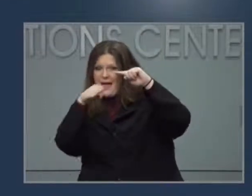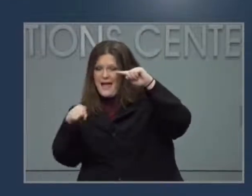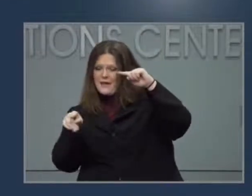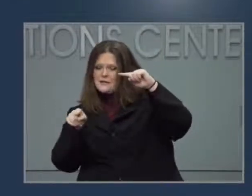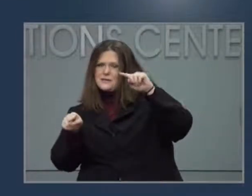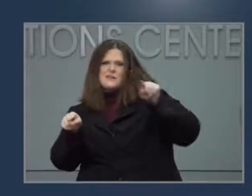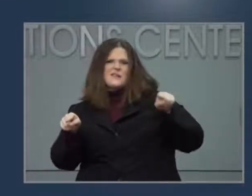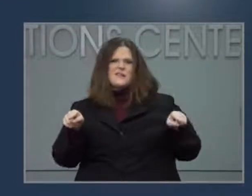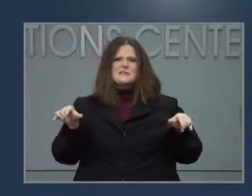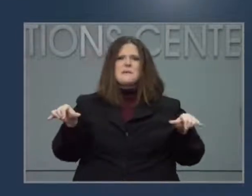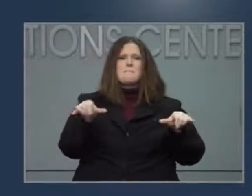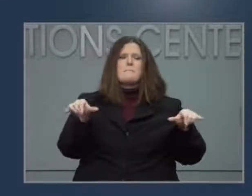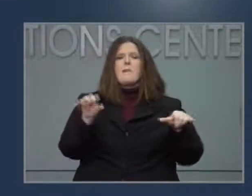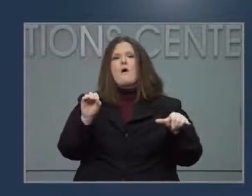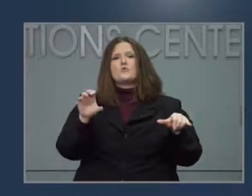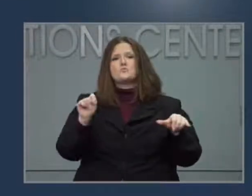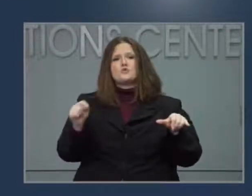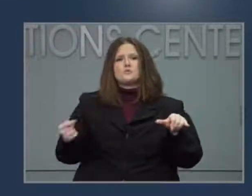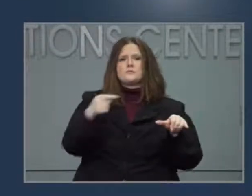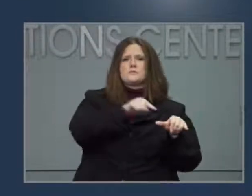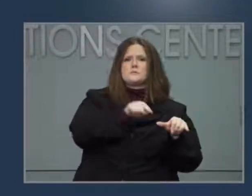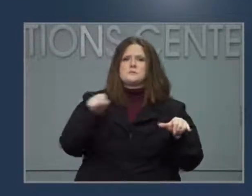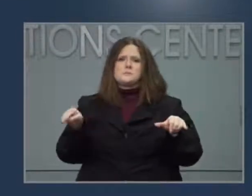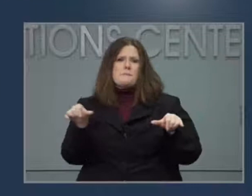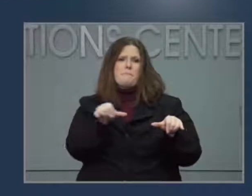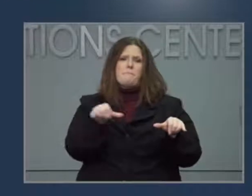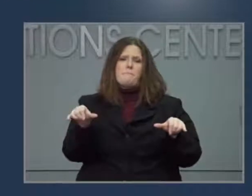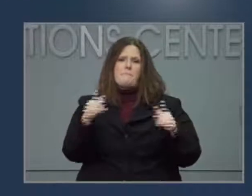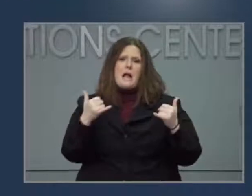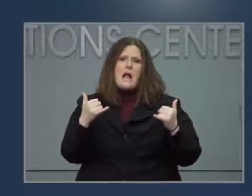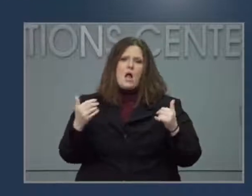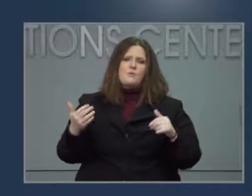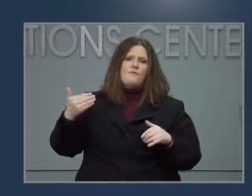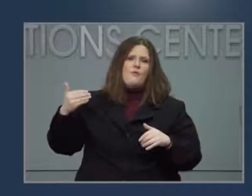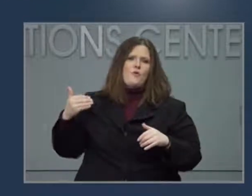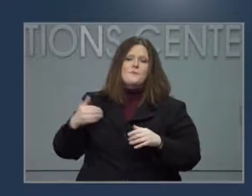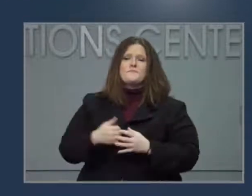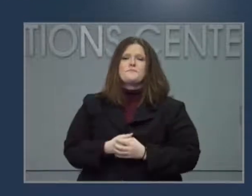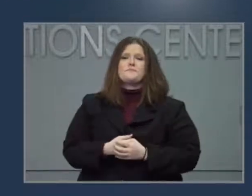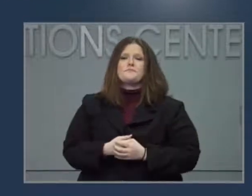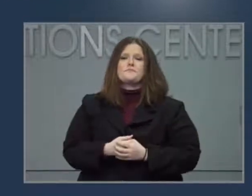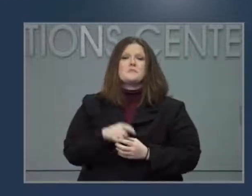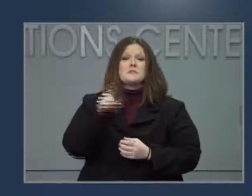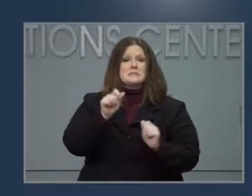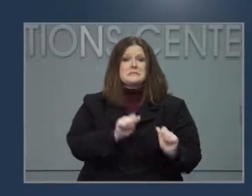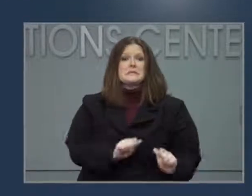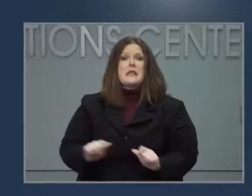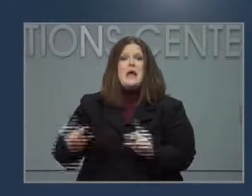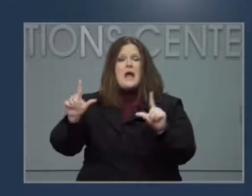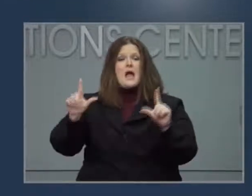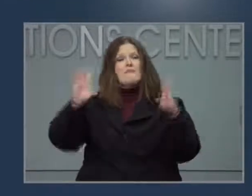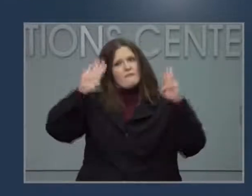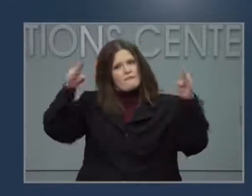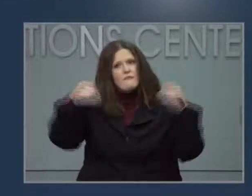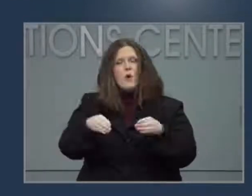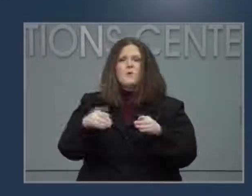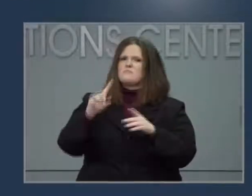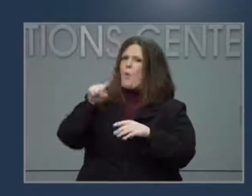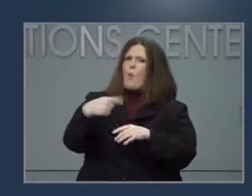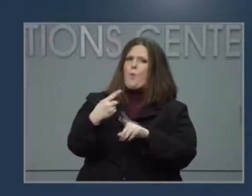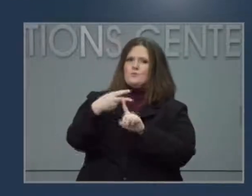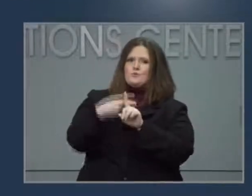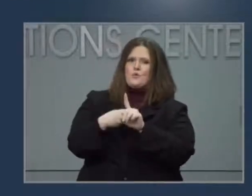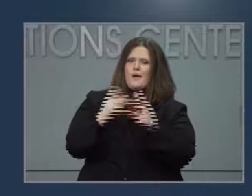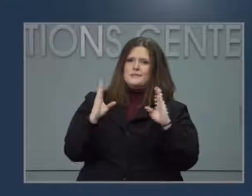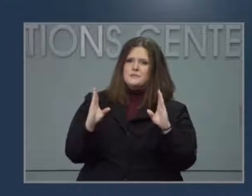in October. This next graph narrows in on that trajectory of cases over just the last 2 months. And you